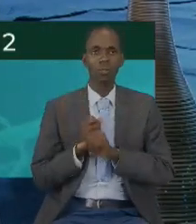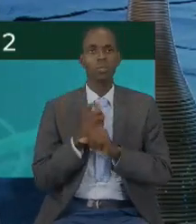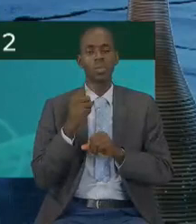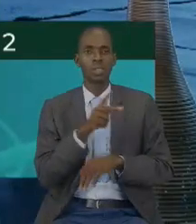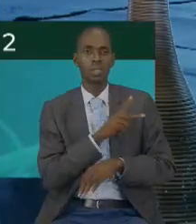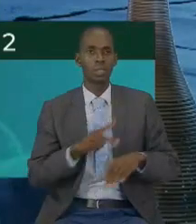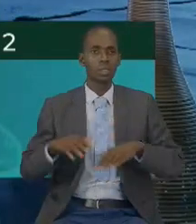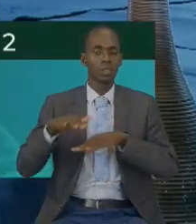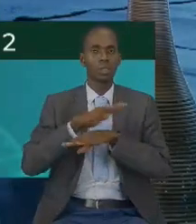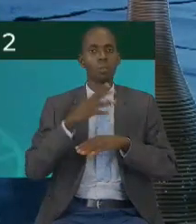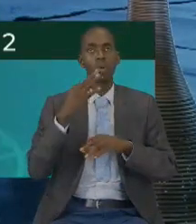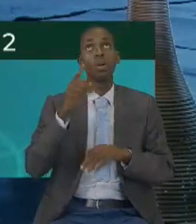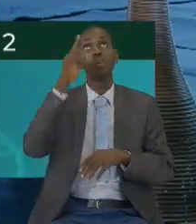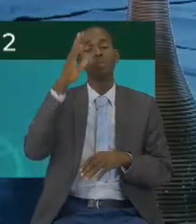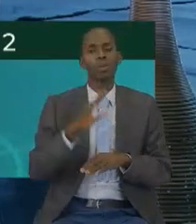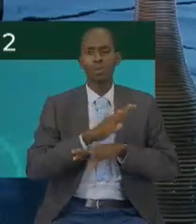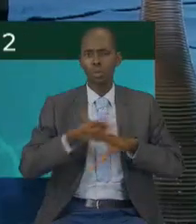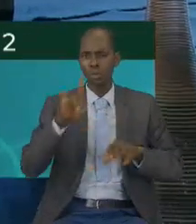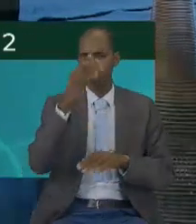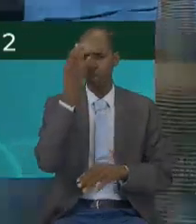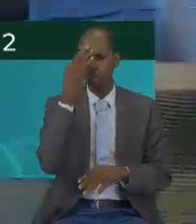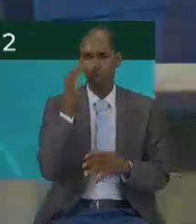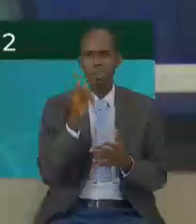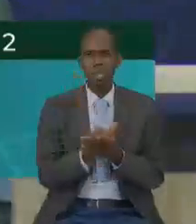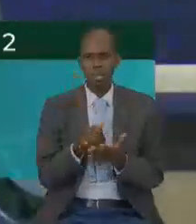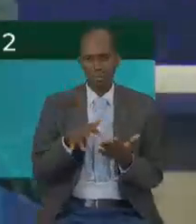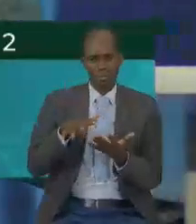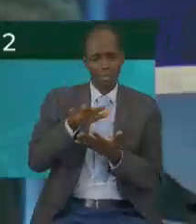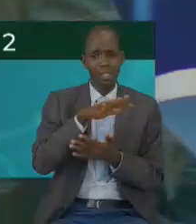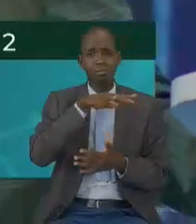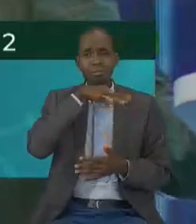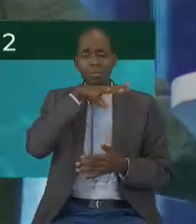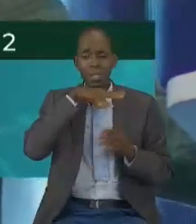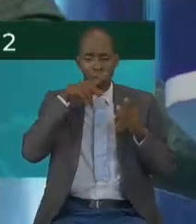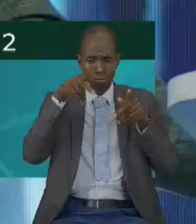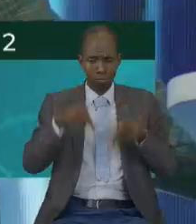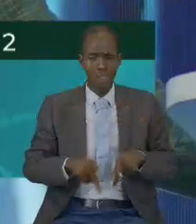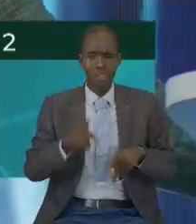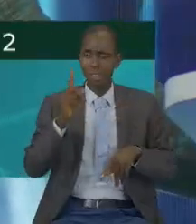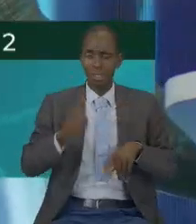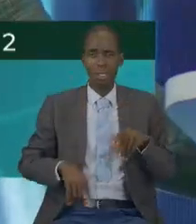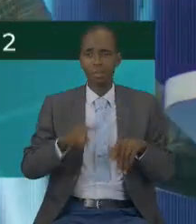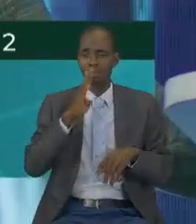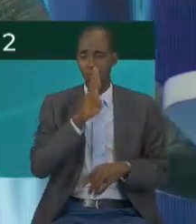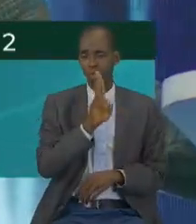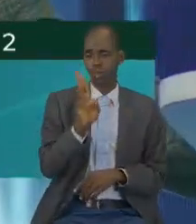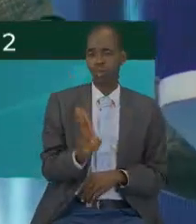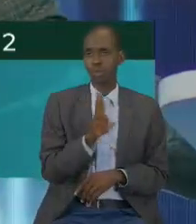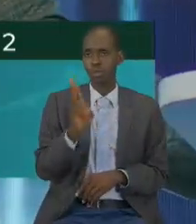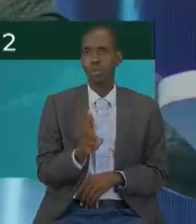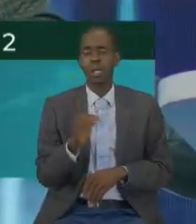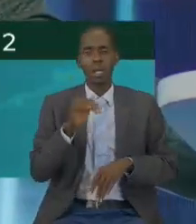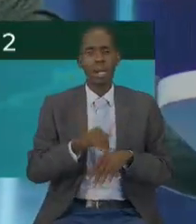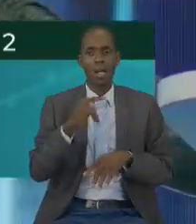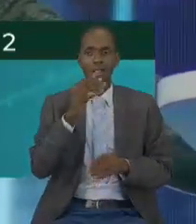the kingdom of God? Don't you know that this dirty plate cannot be used at the feast